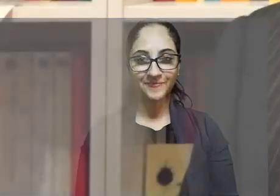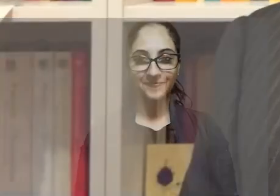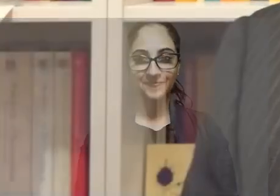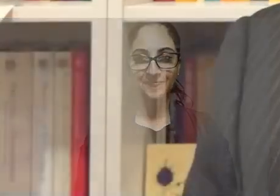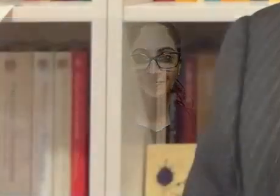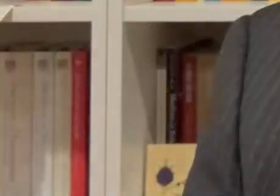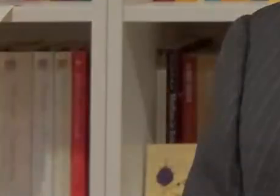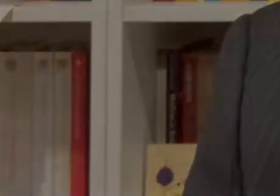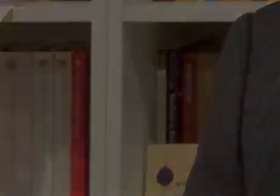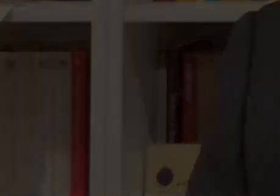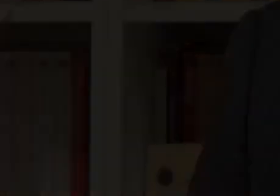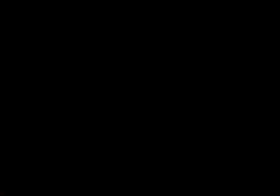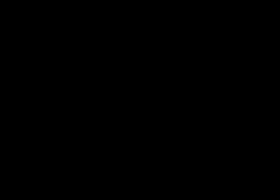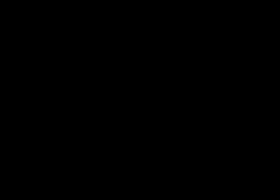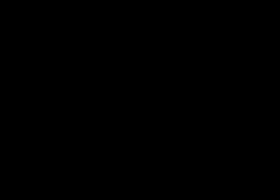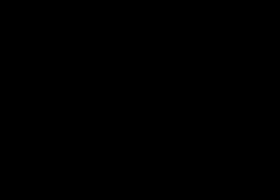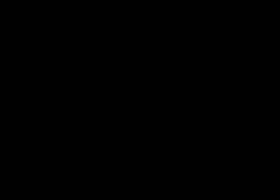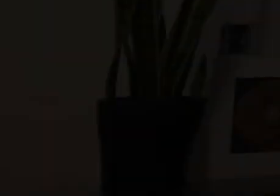Madad.